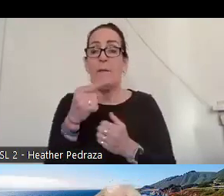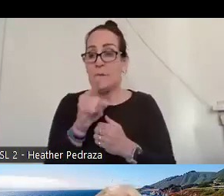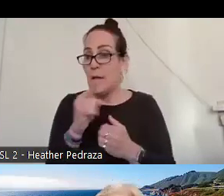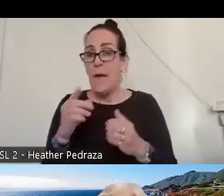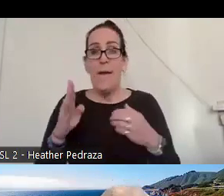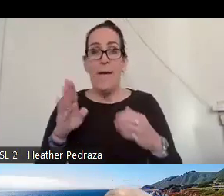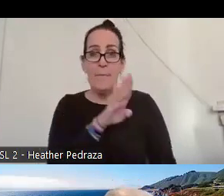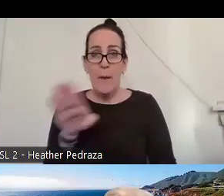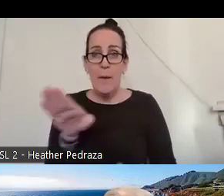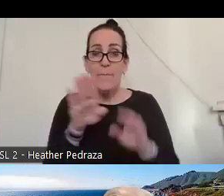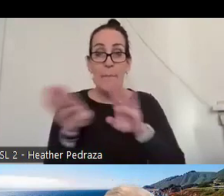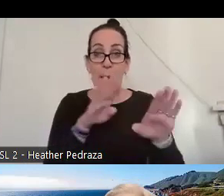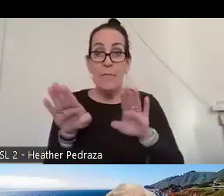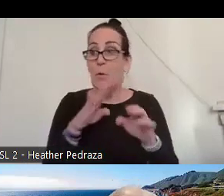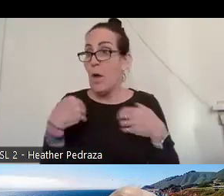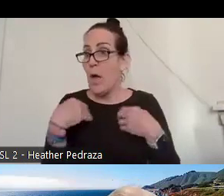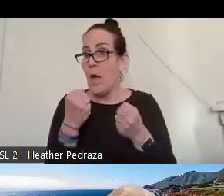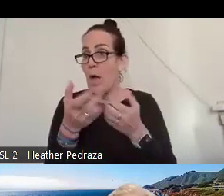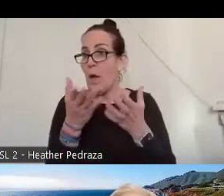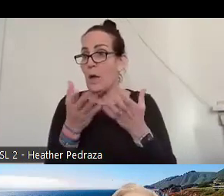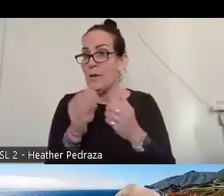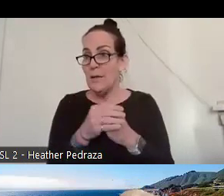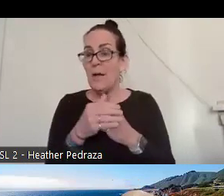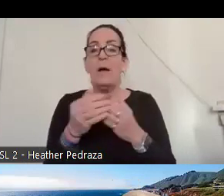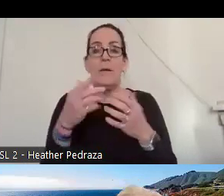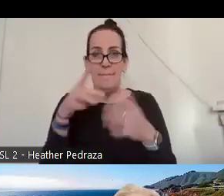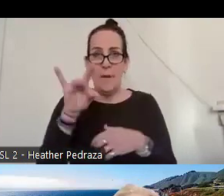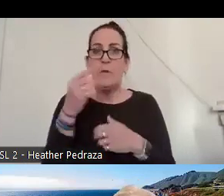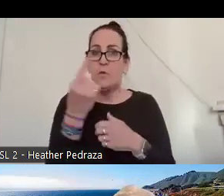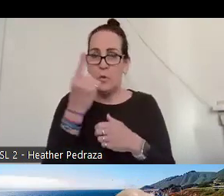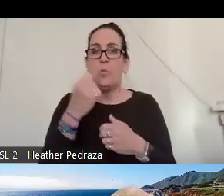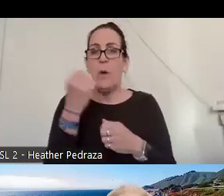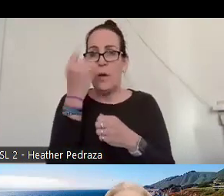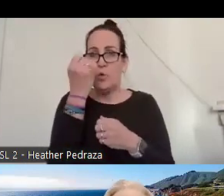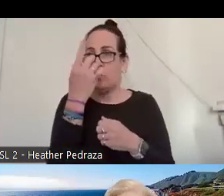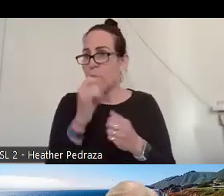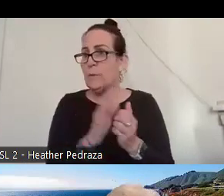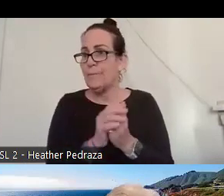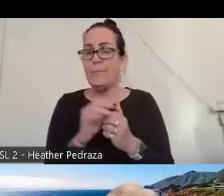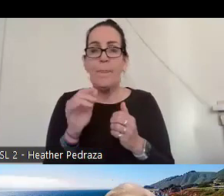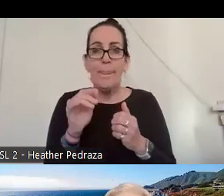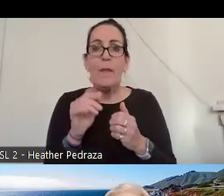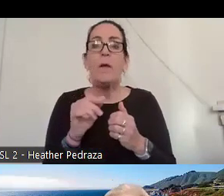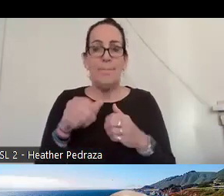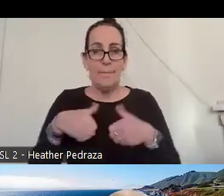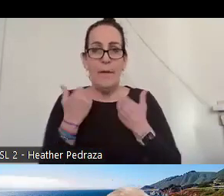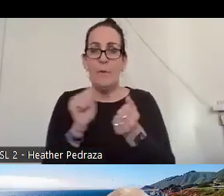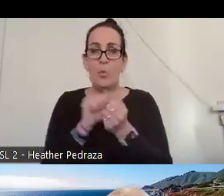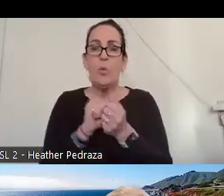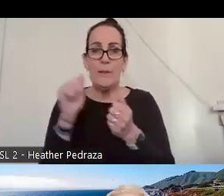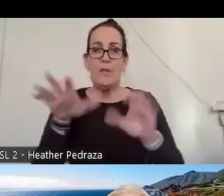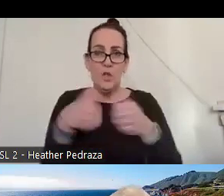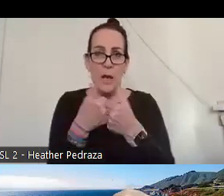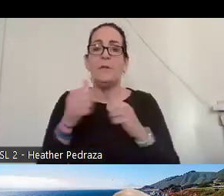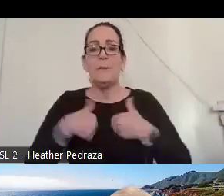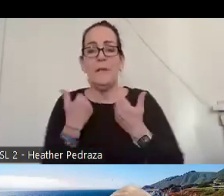her mother and for herself as a caregiver. So finding someone who understood the challenges of living with a dementia, understood the challenges